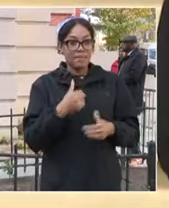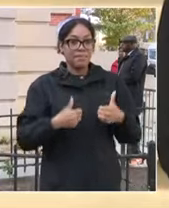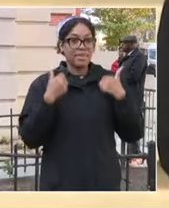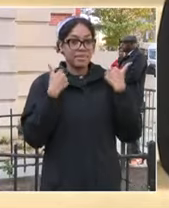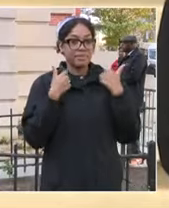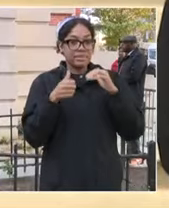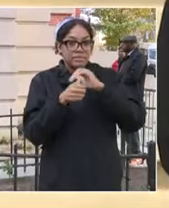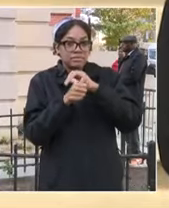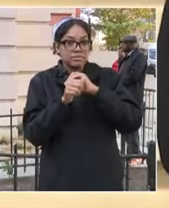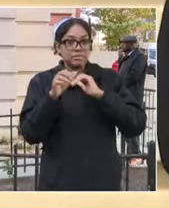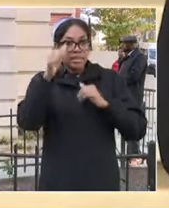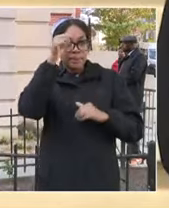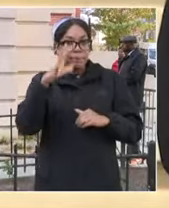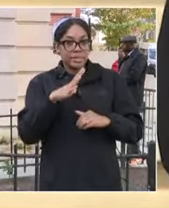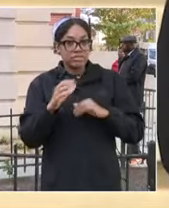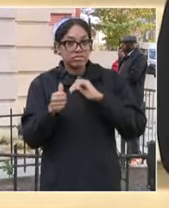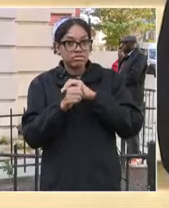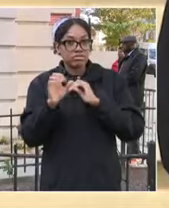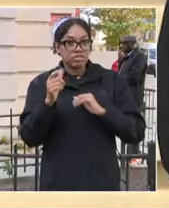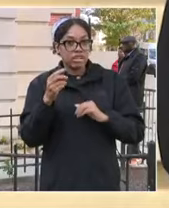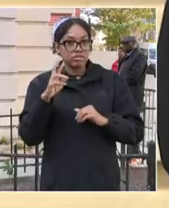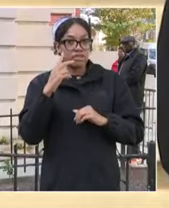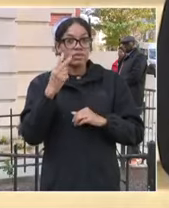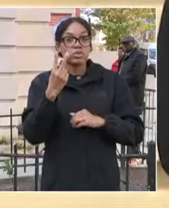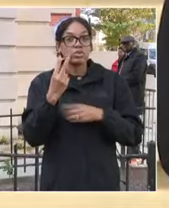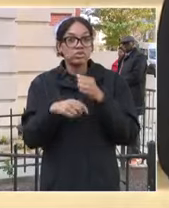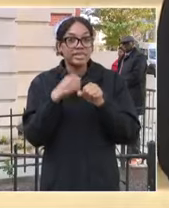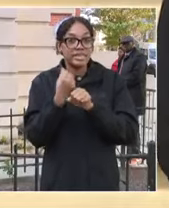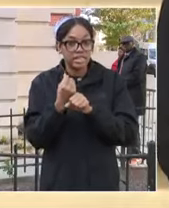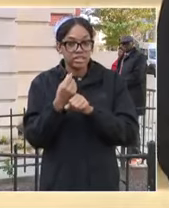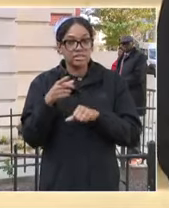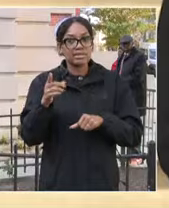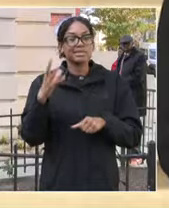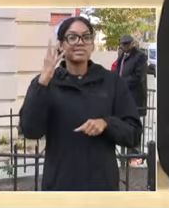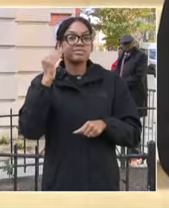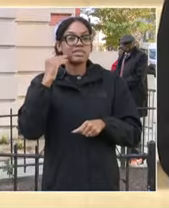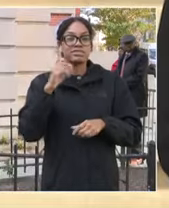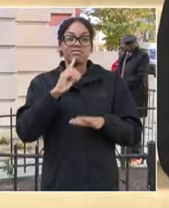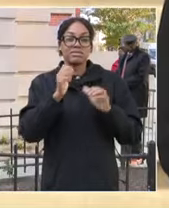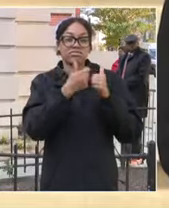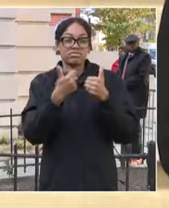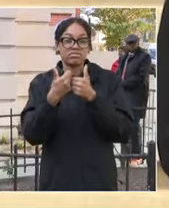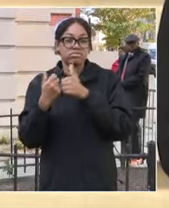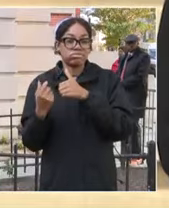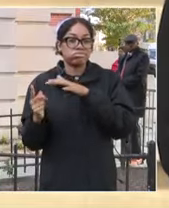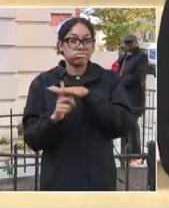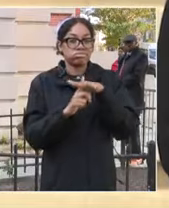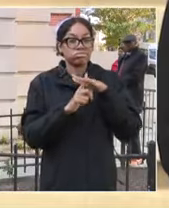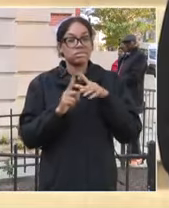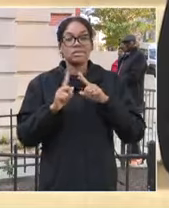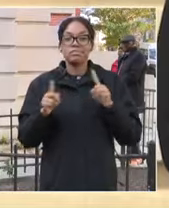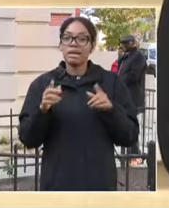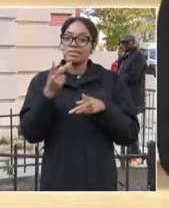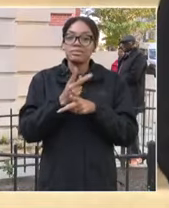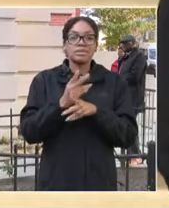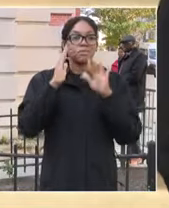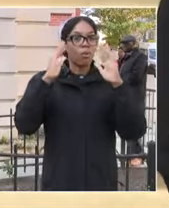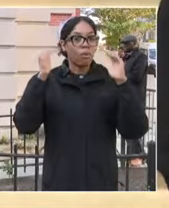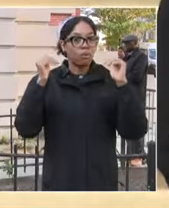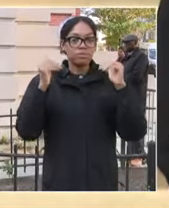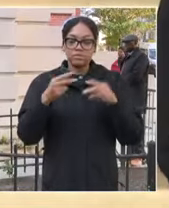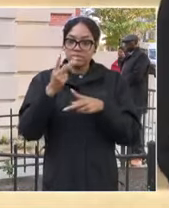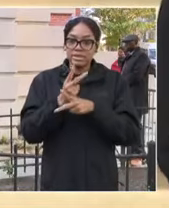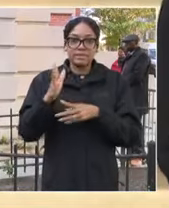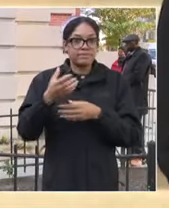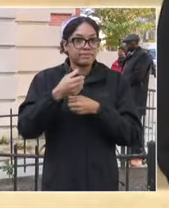years ago. He said he went through some challenging times but didn't lose hope or faith. And on a recent Friday, he felt